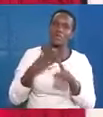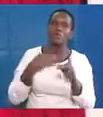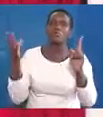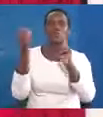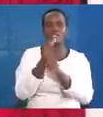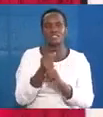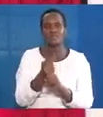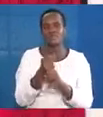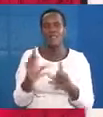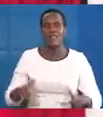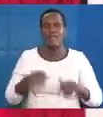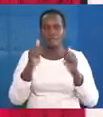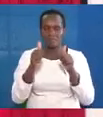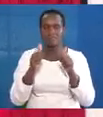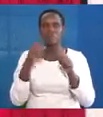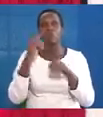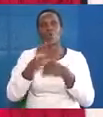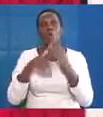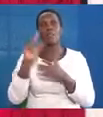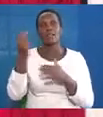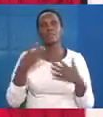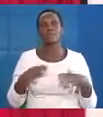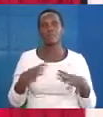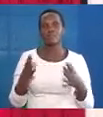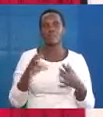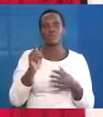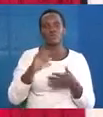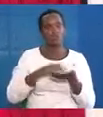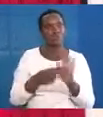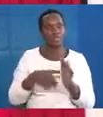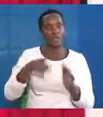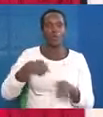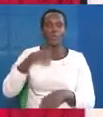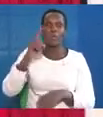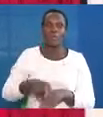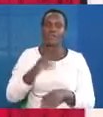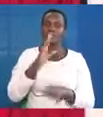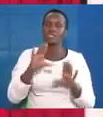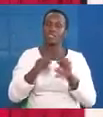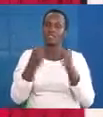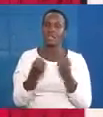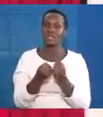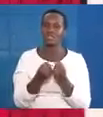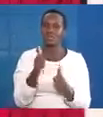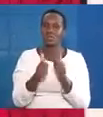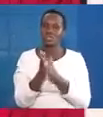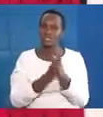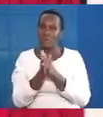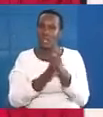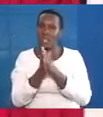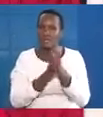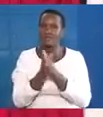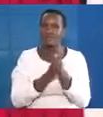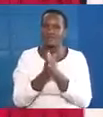Kenyans, we must be a society that is willing